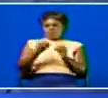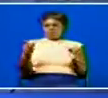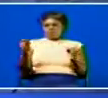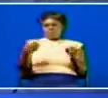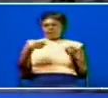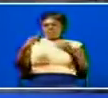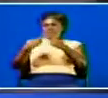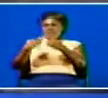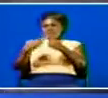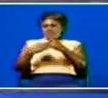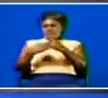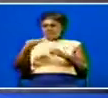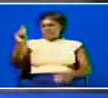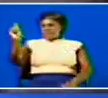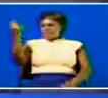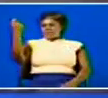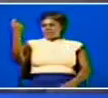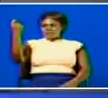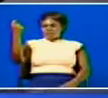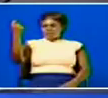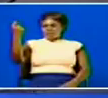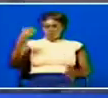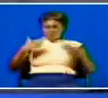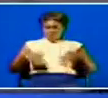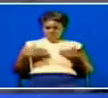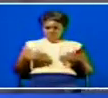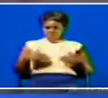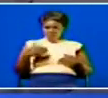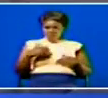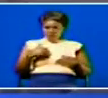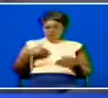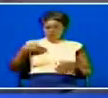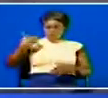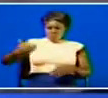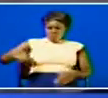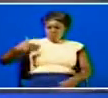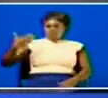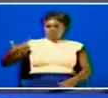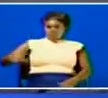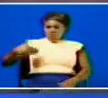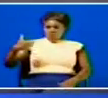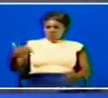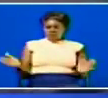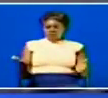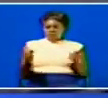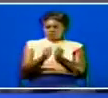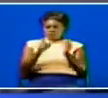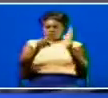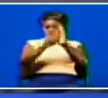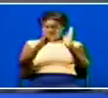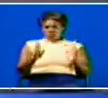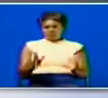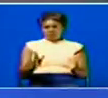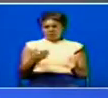August 2017. Kenyans have over time, encouraged by lawyers I think, had a